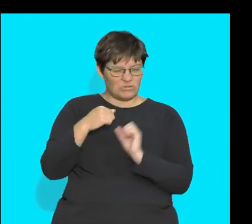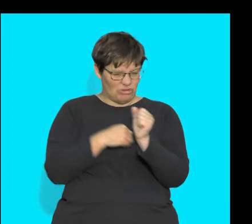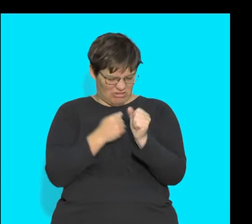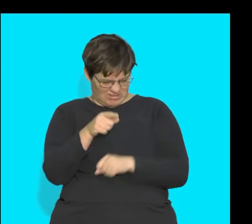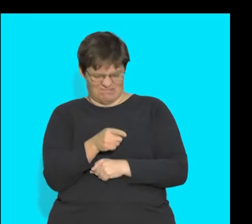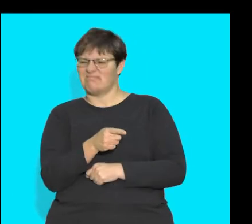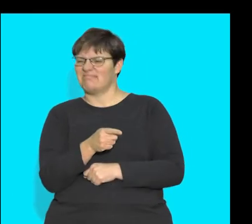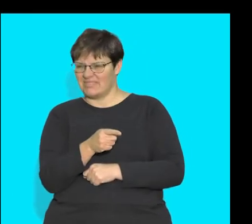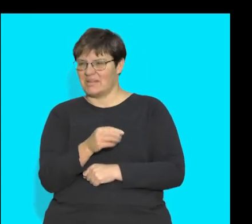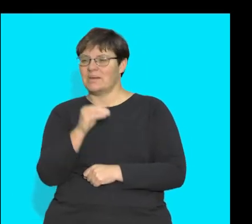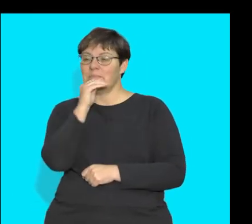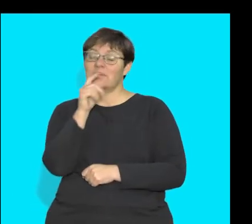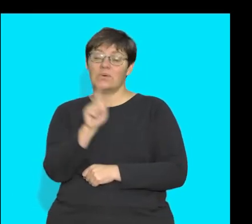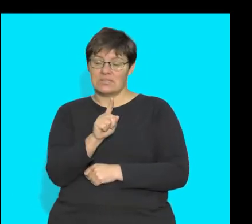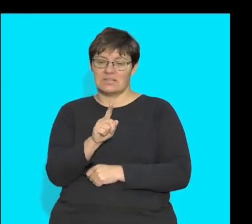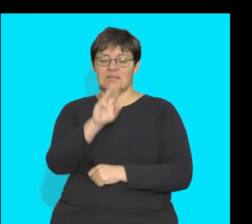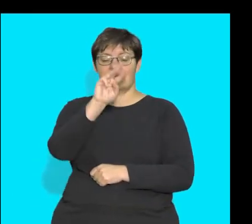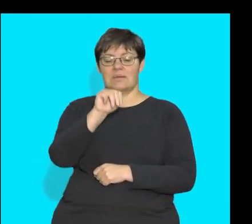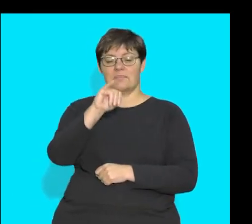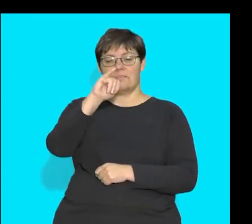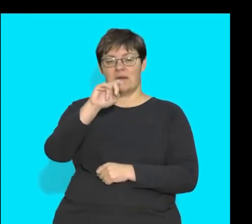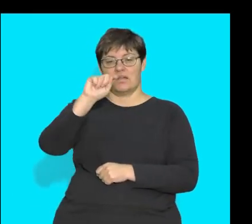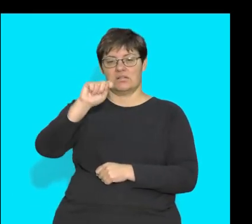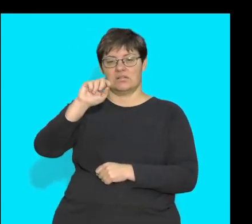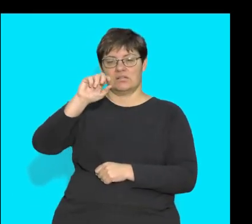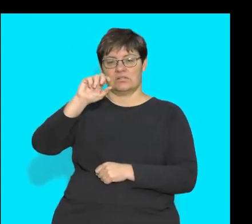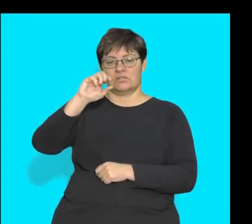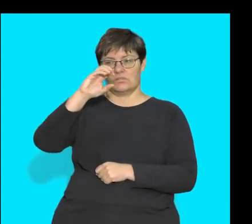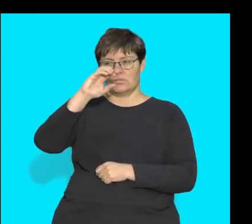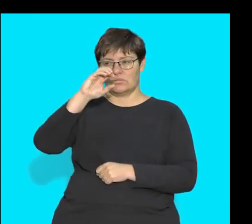worm-like structure, it is going to be the